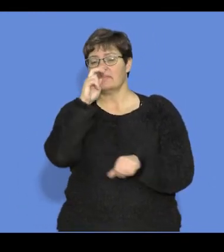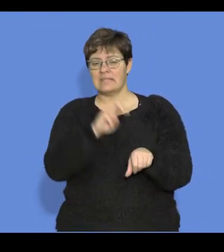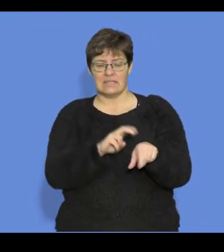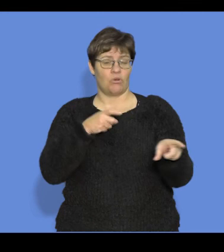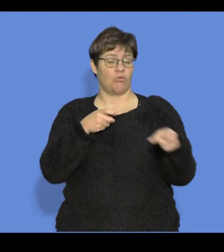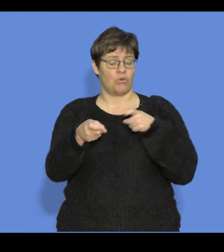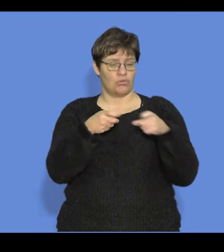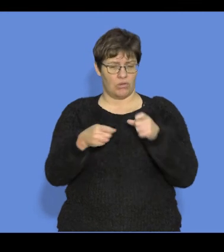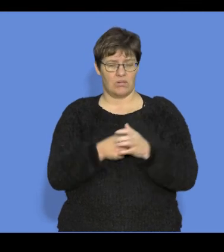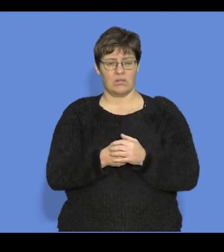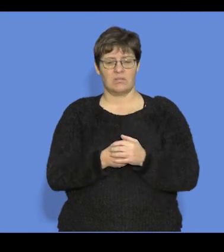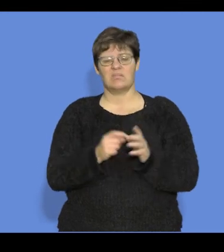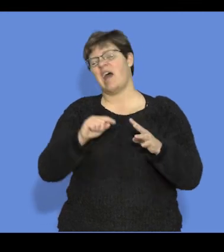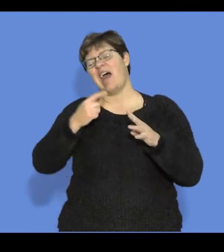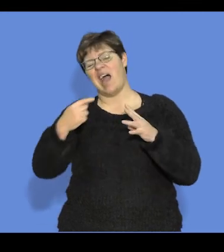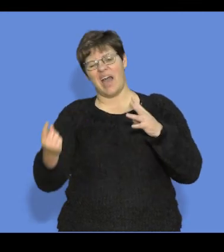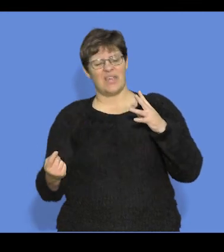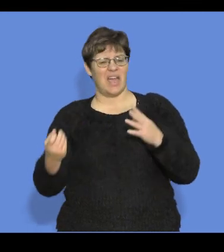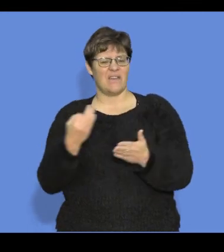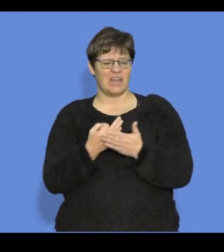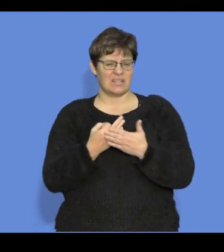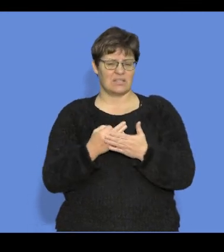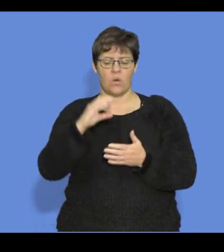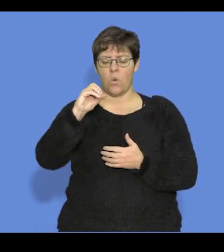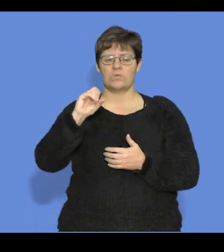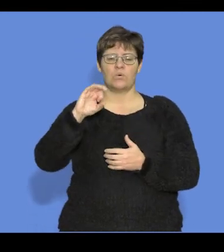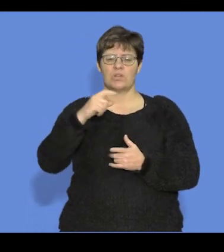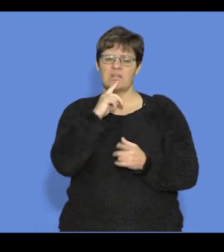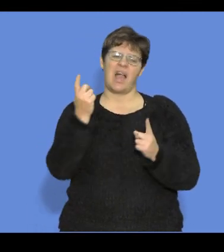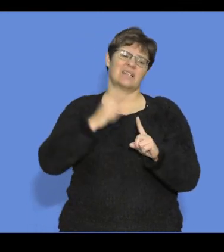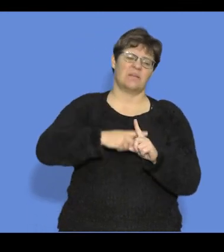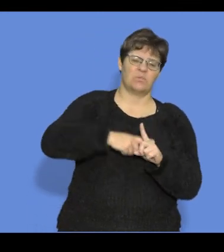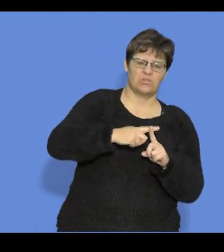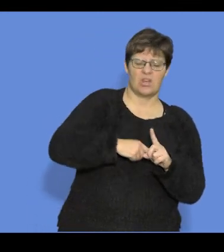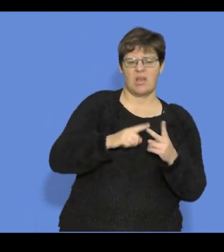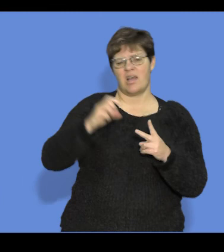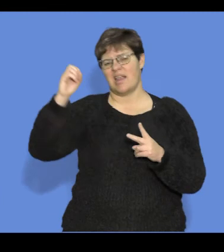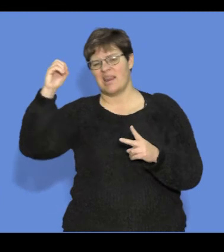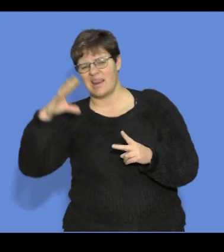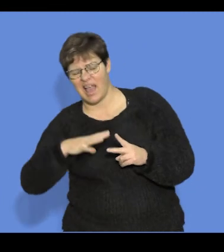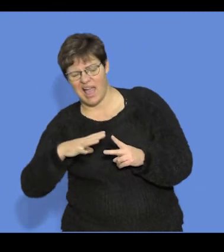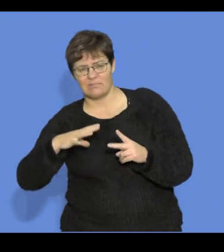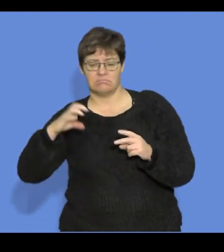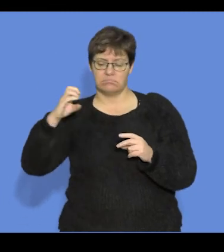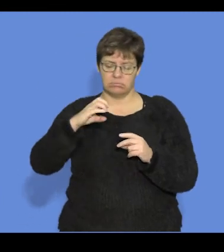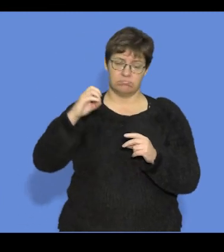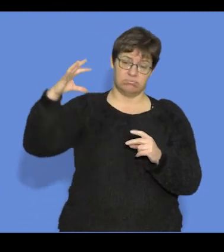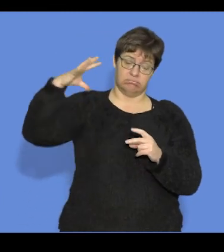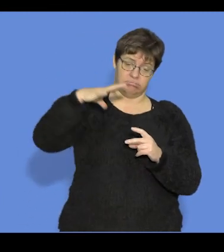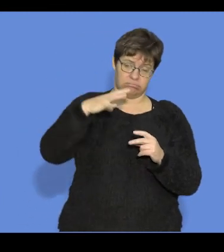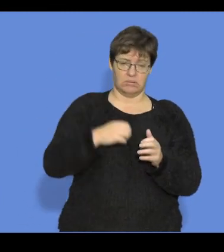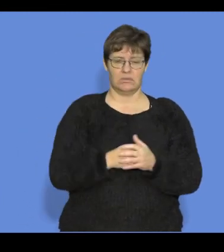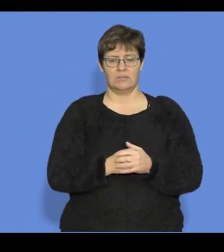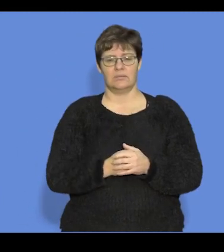controlled? And those are all the other factors that affect osmosis, which is temperature, light intensity, and